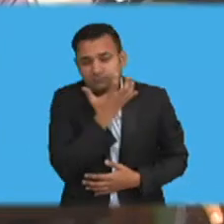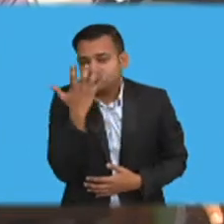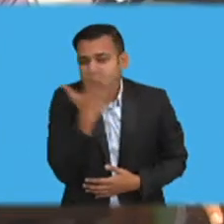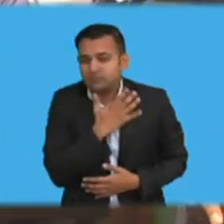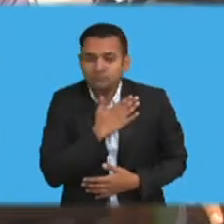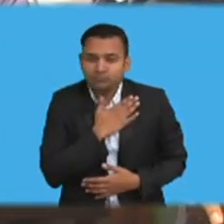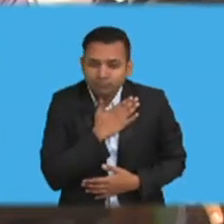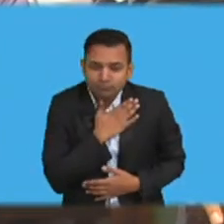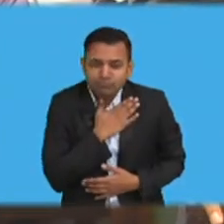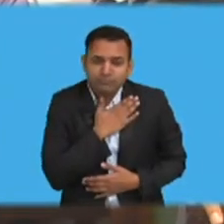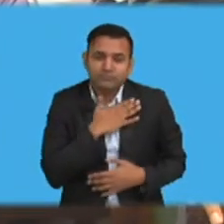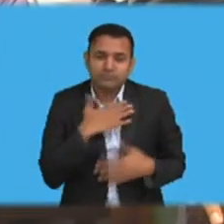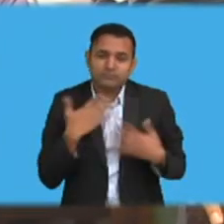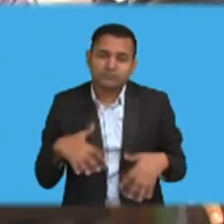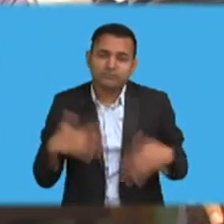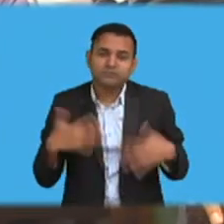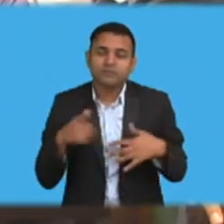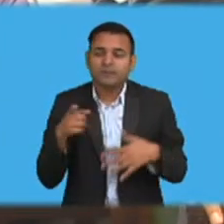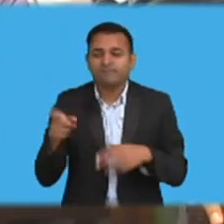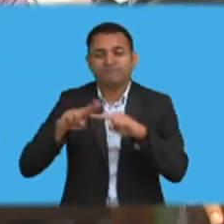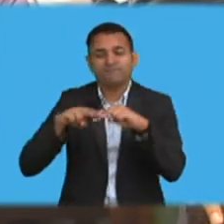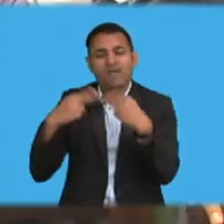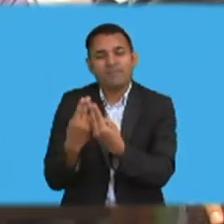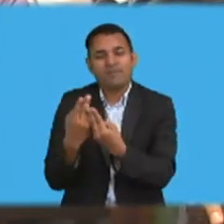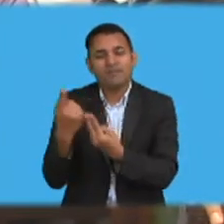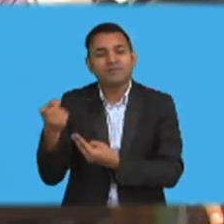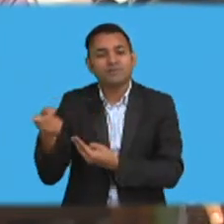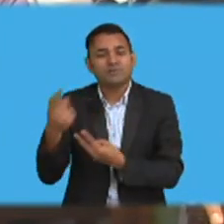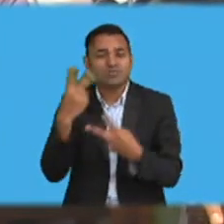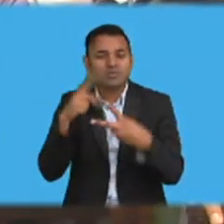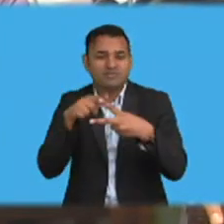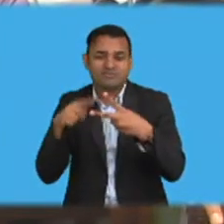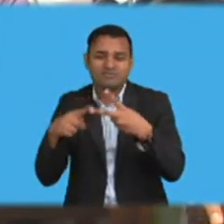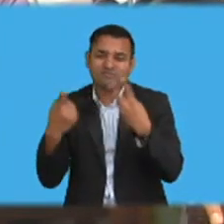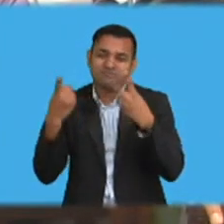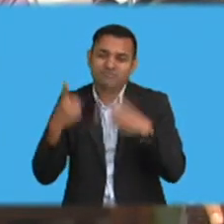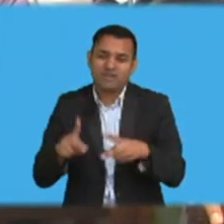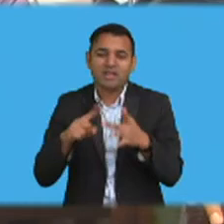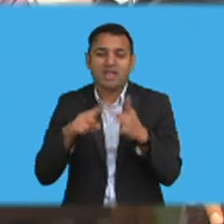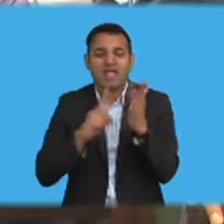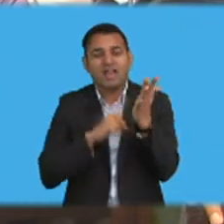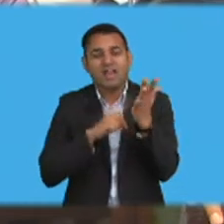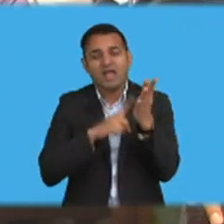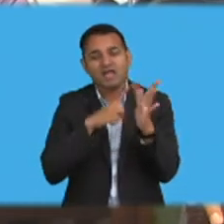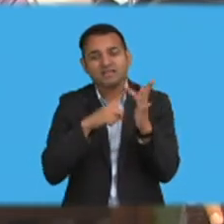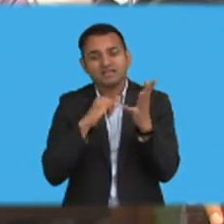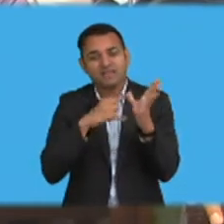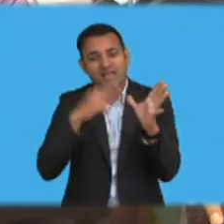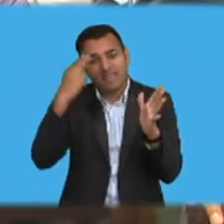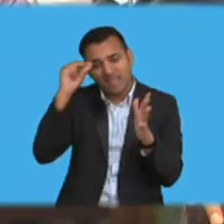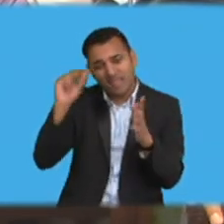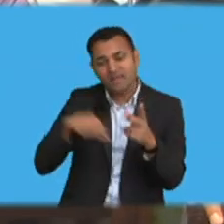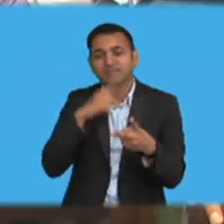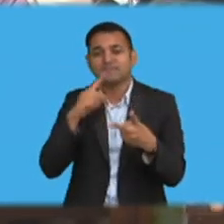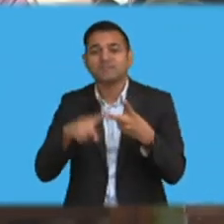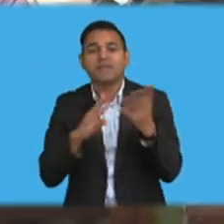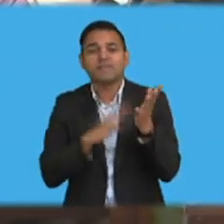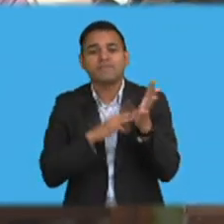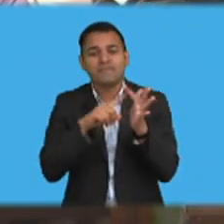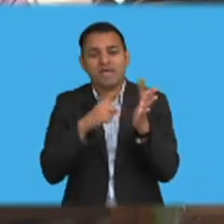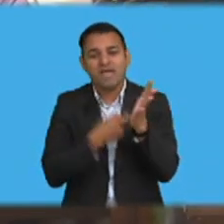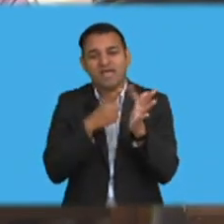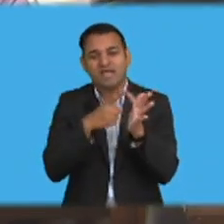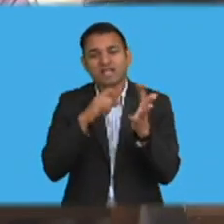the Pacific Flying School instructor, Iliesa Tawalo, and trainee pilot, Mereliseta Lutu.